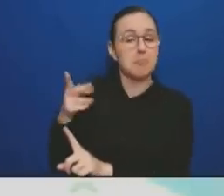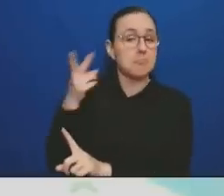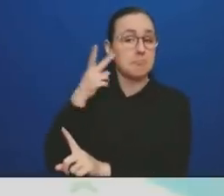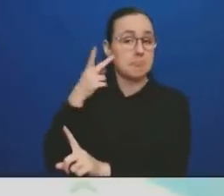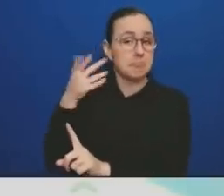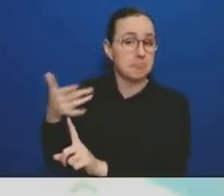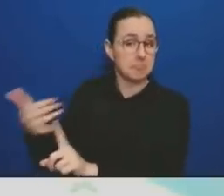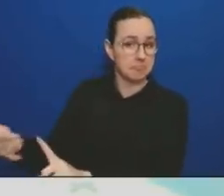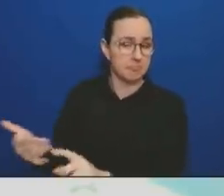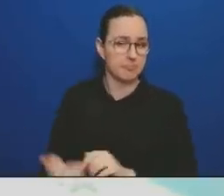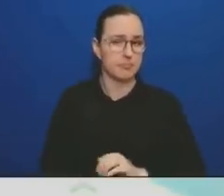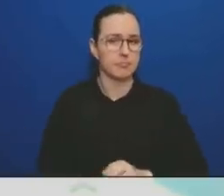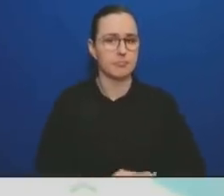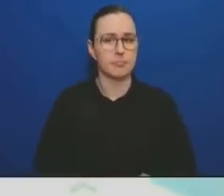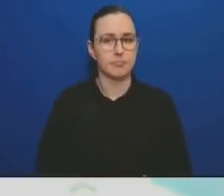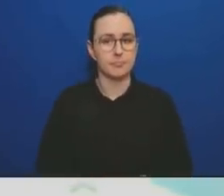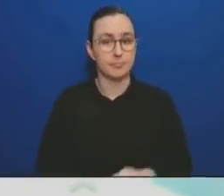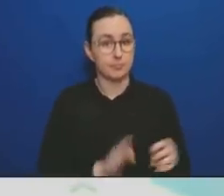Canada as well.